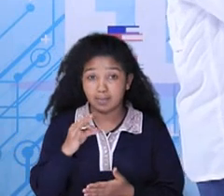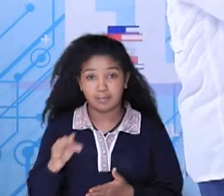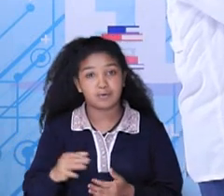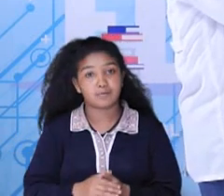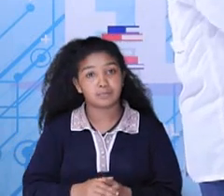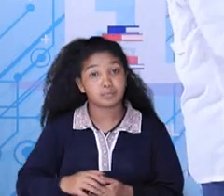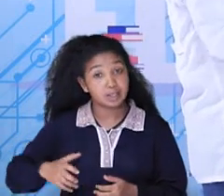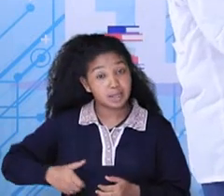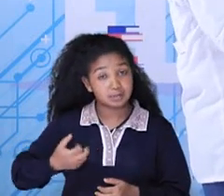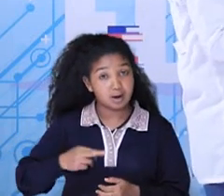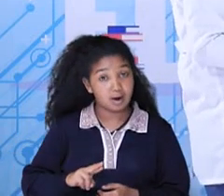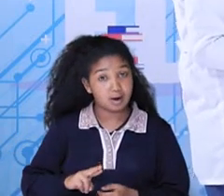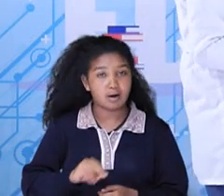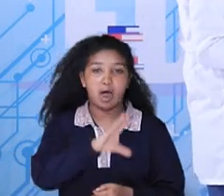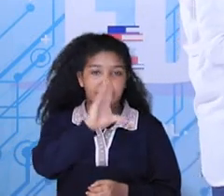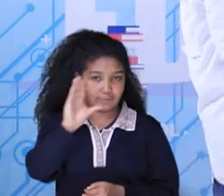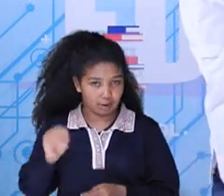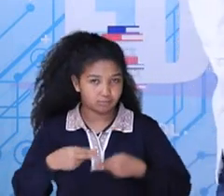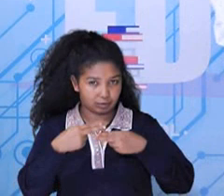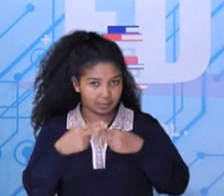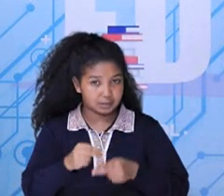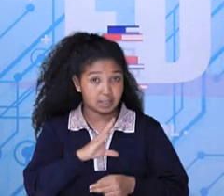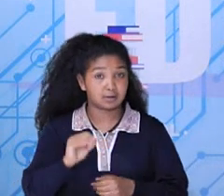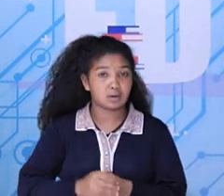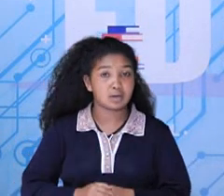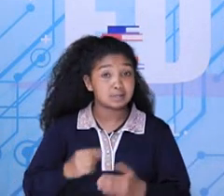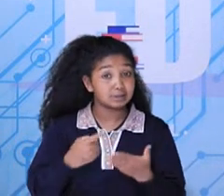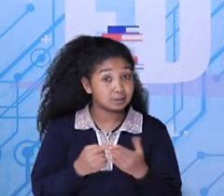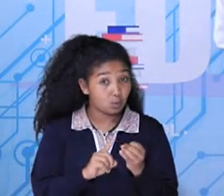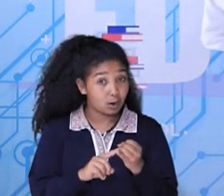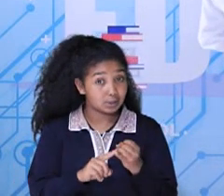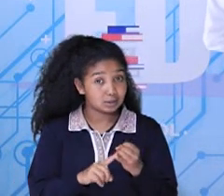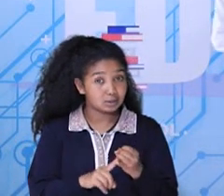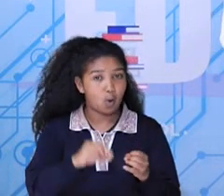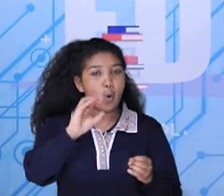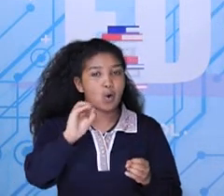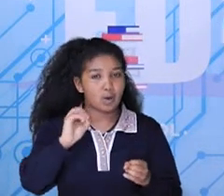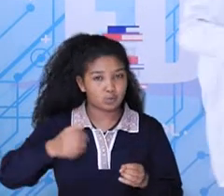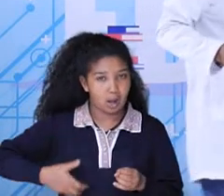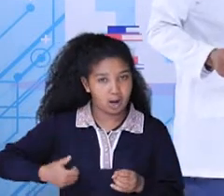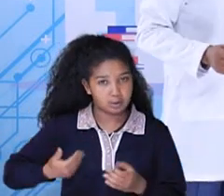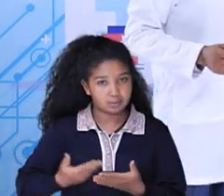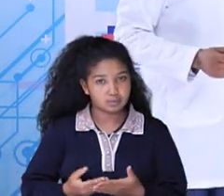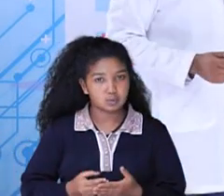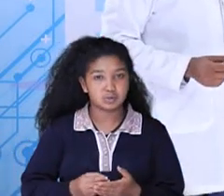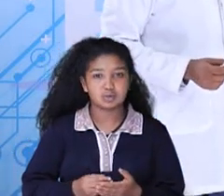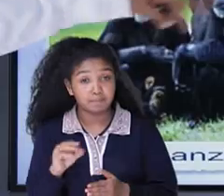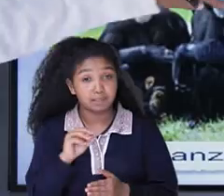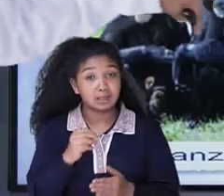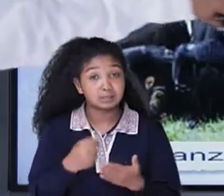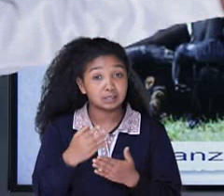of apes are African apes. And this one is orangutan, which is Asian